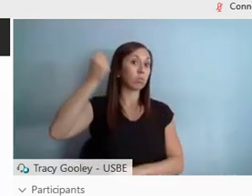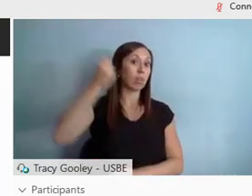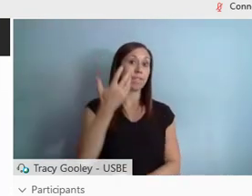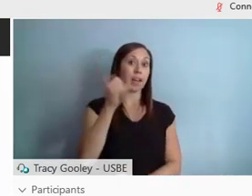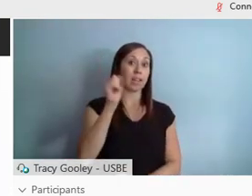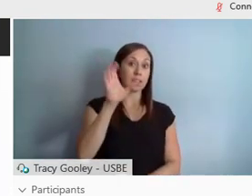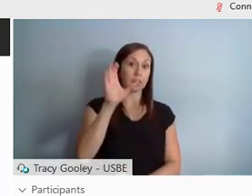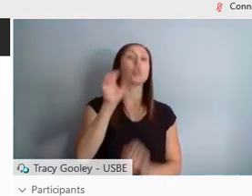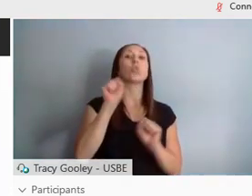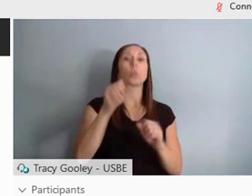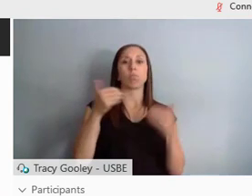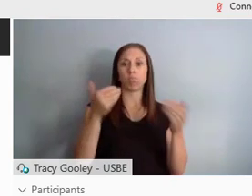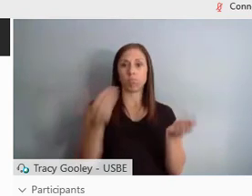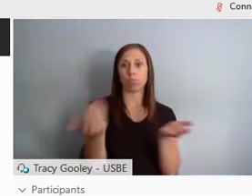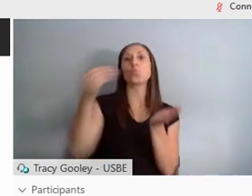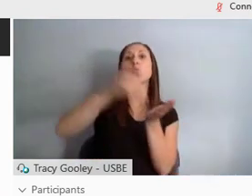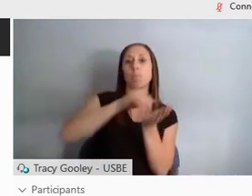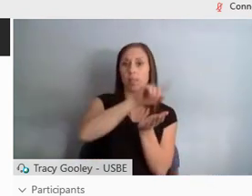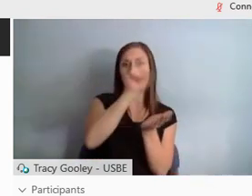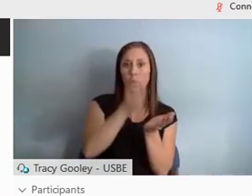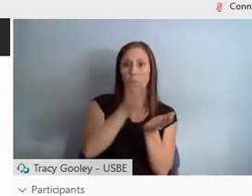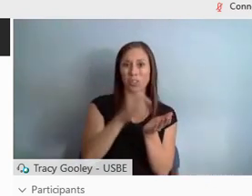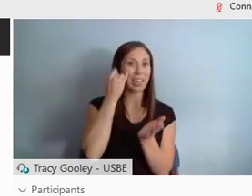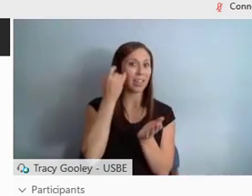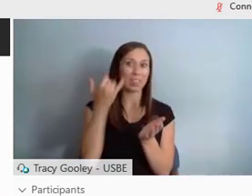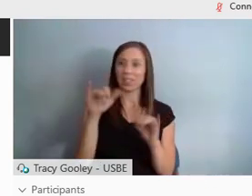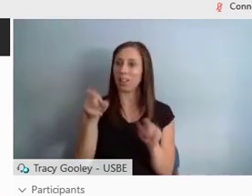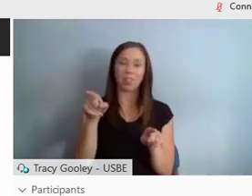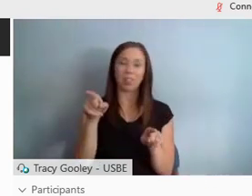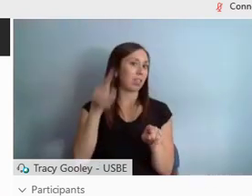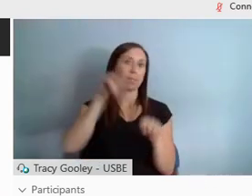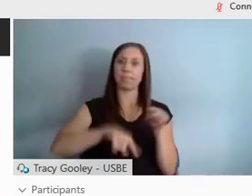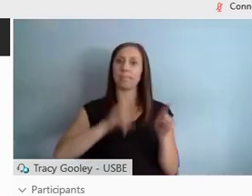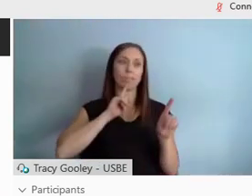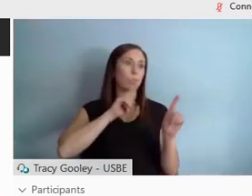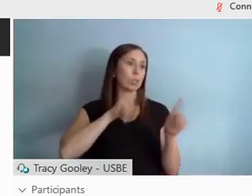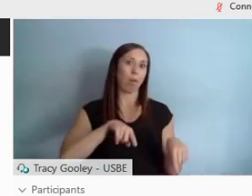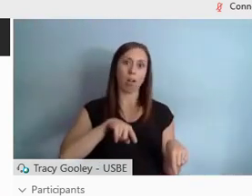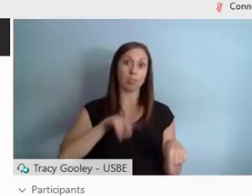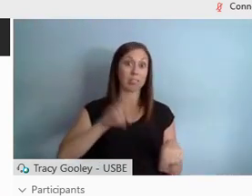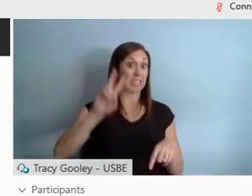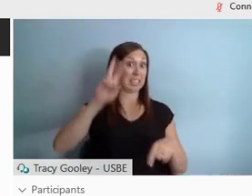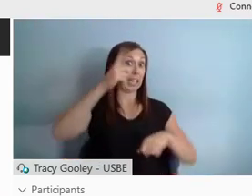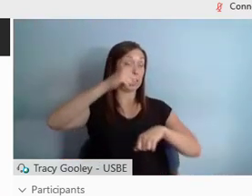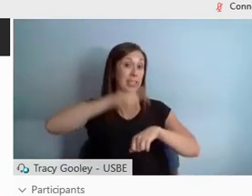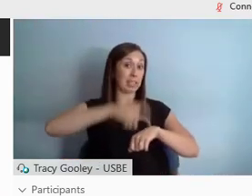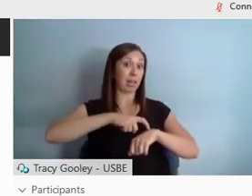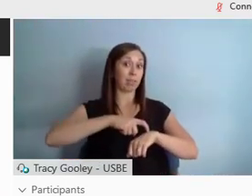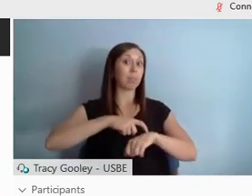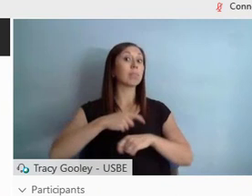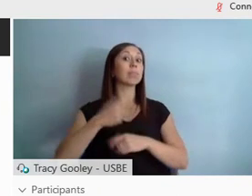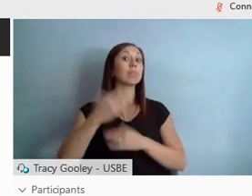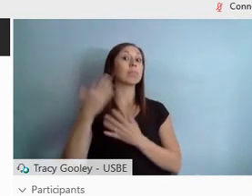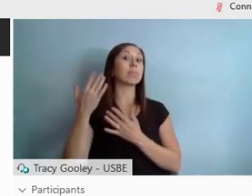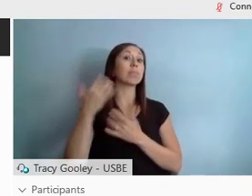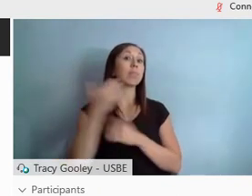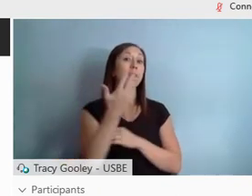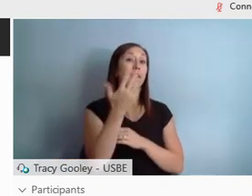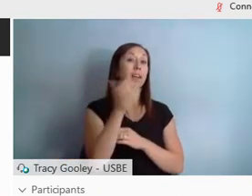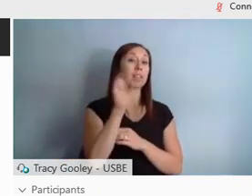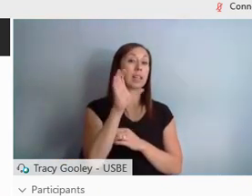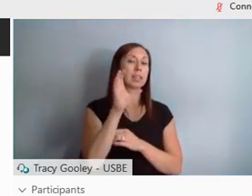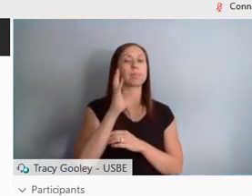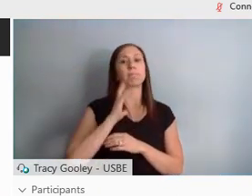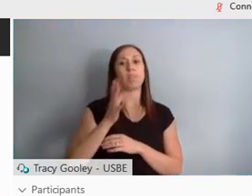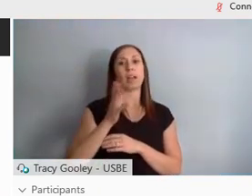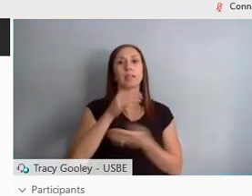you repeat the question. If they're still unable to respond after that additional 5 seconds, then you